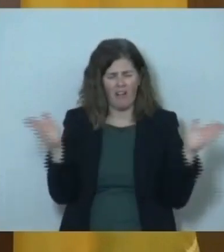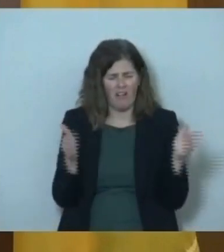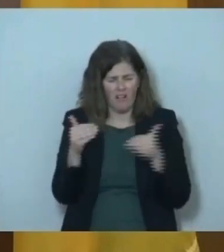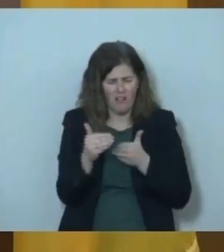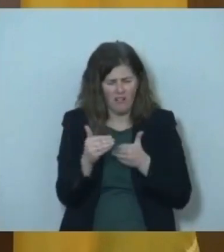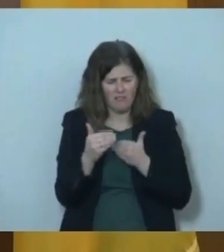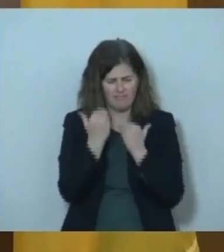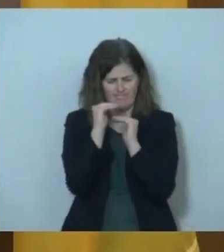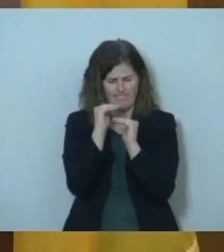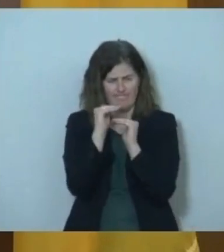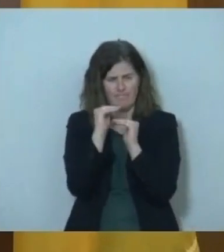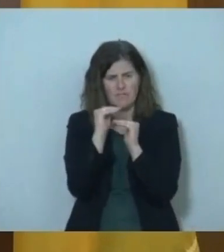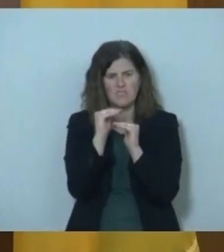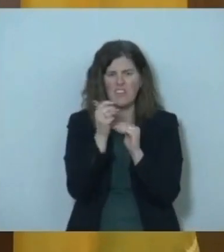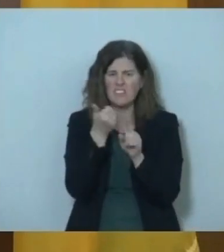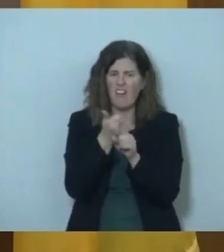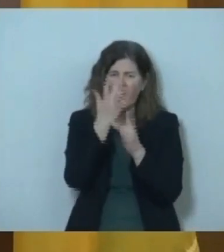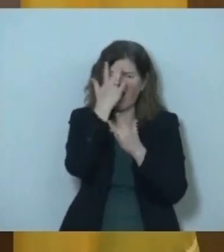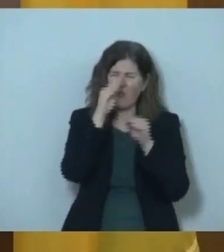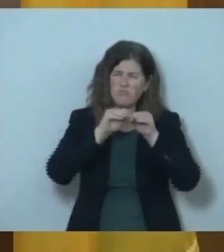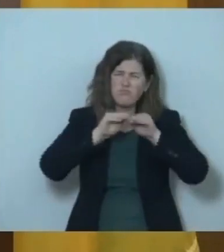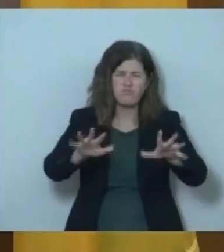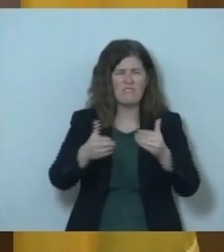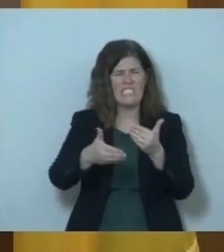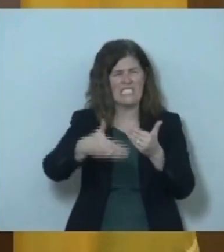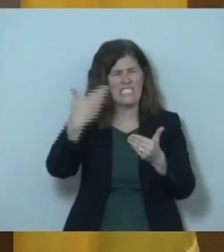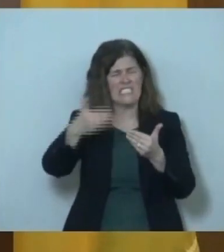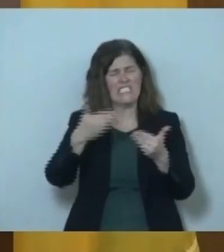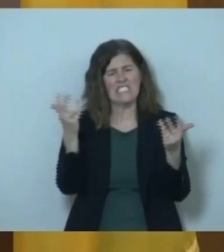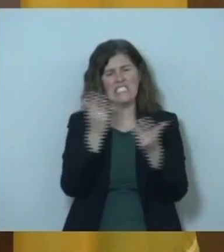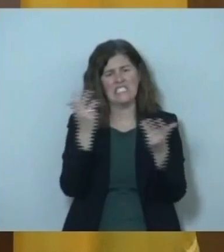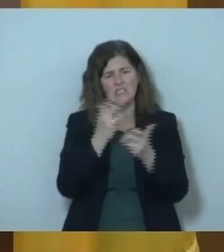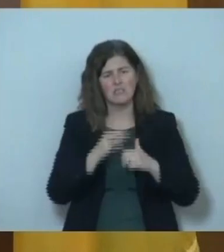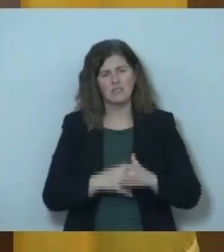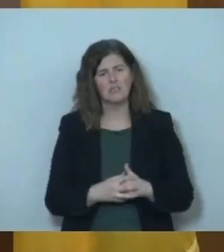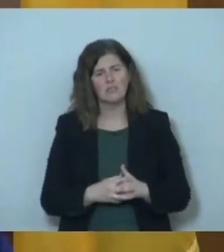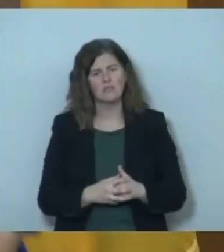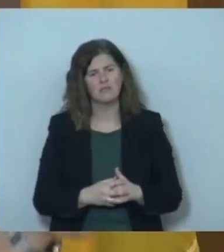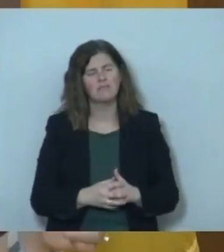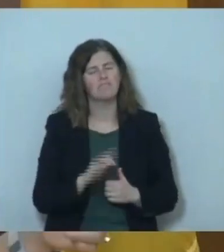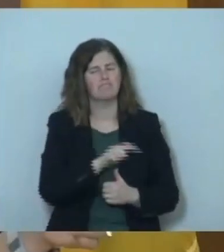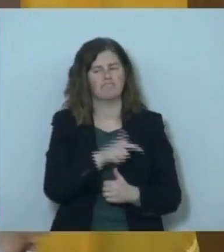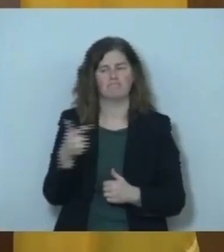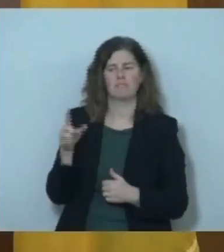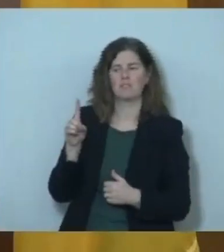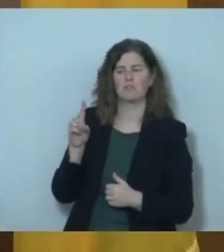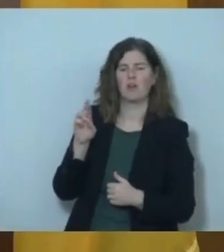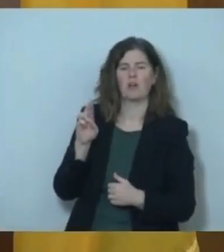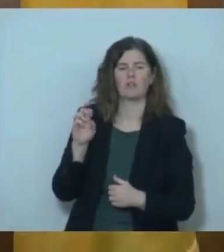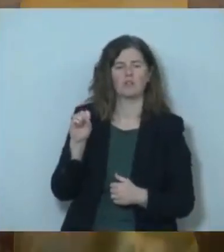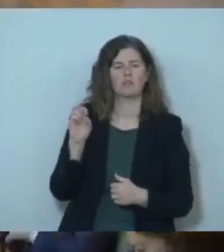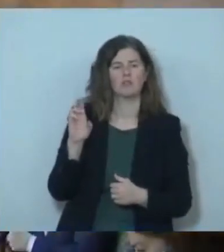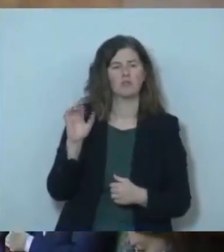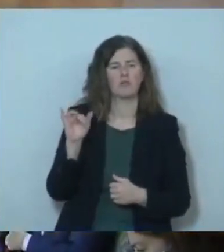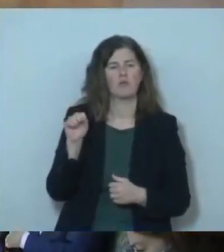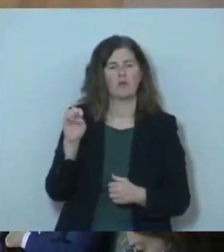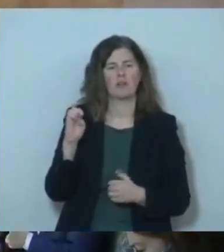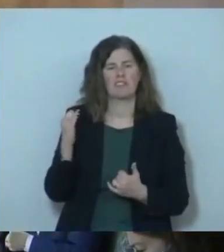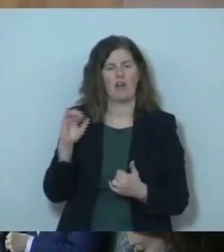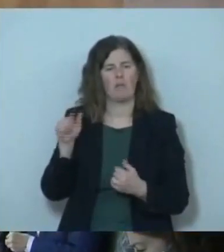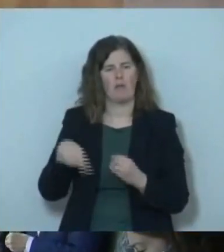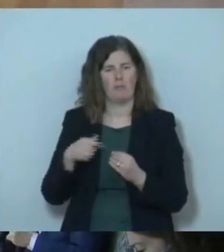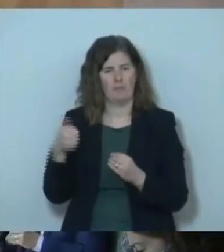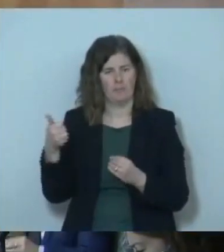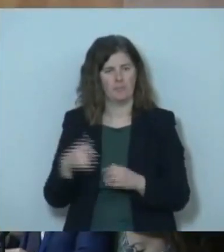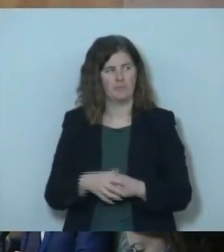highly contagious disease. So I'm going to go to Dr. Scrace now about the other question.